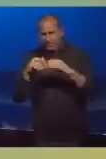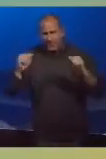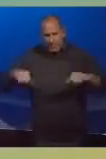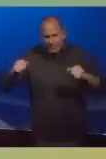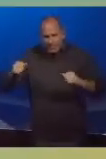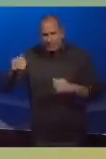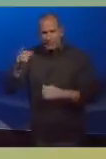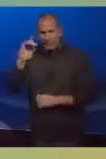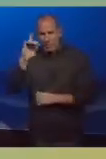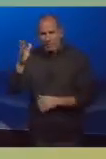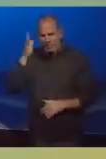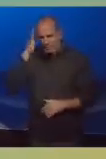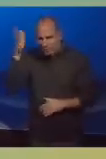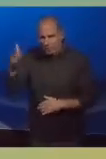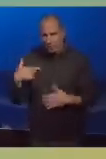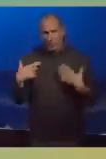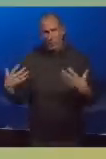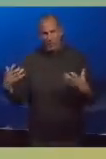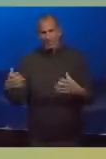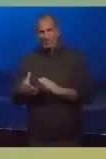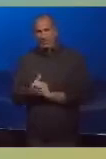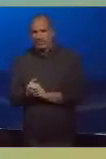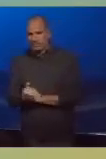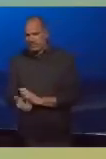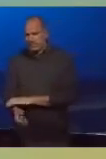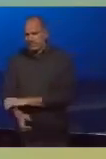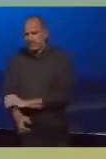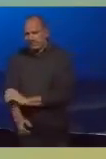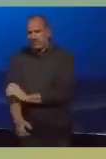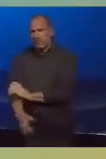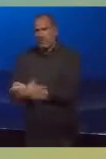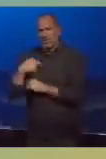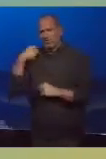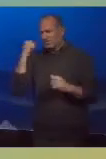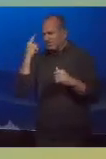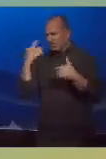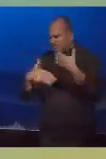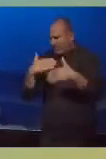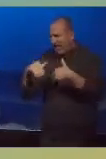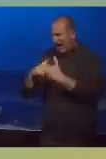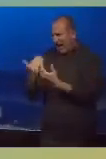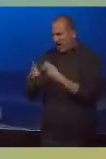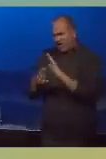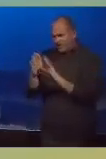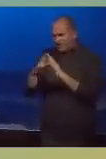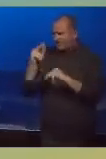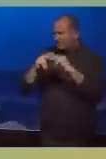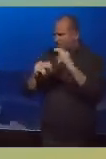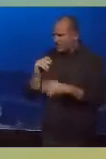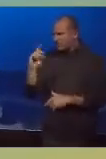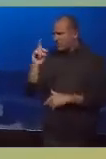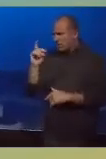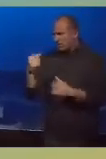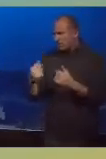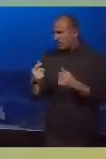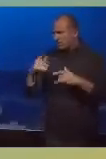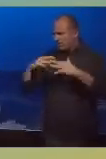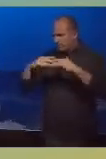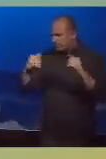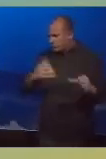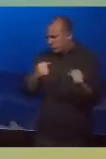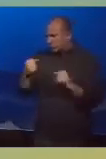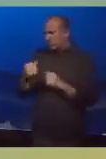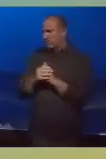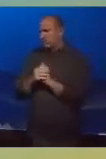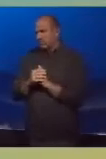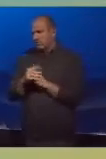works, building democratic resilience, fostering our diversity and the strength that